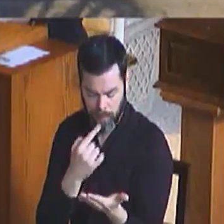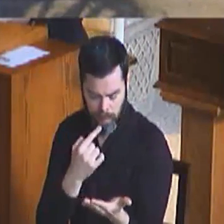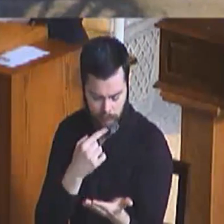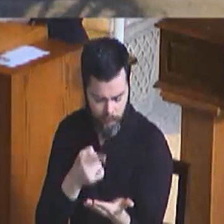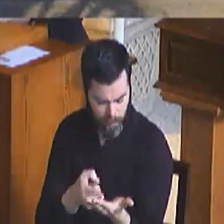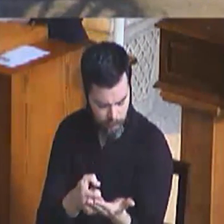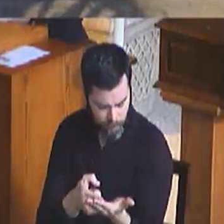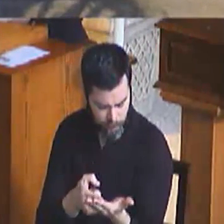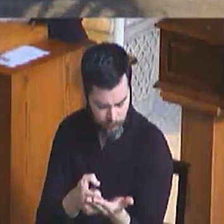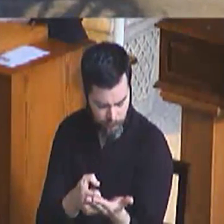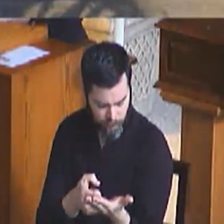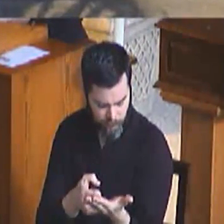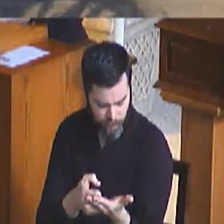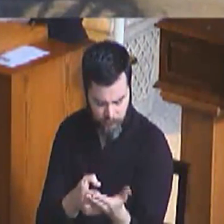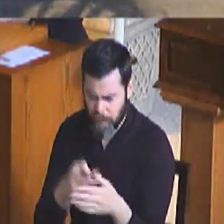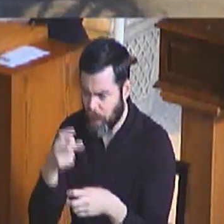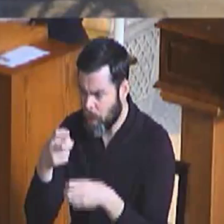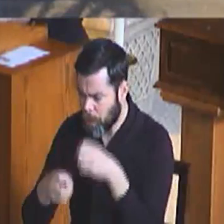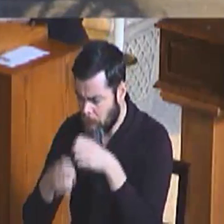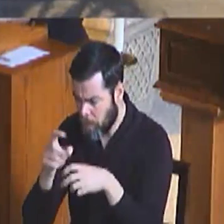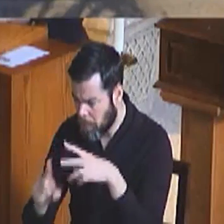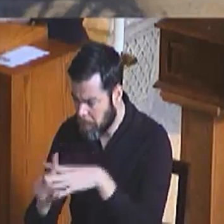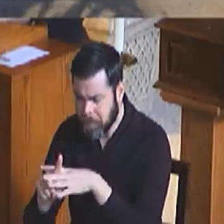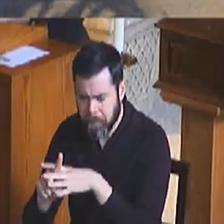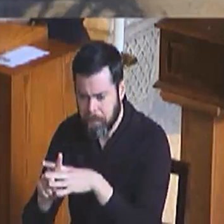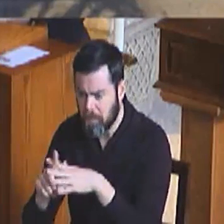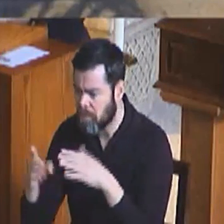no matter what the issue is,